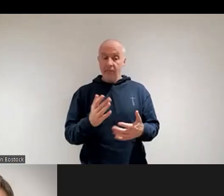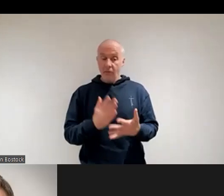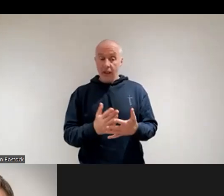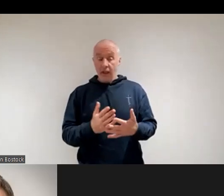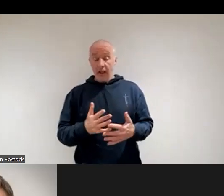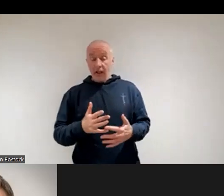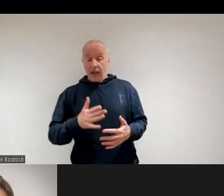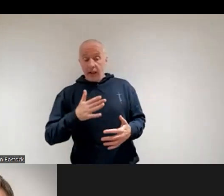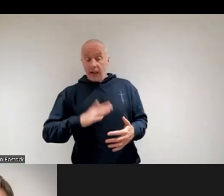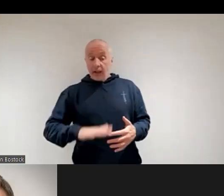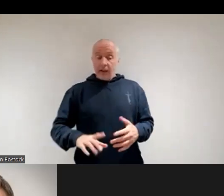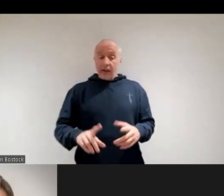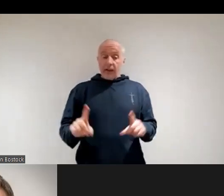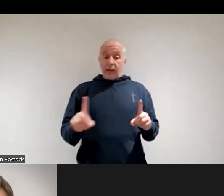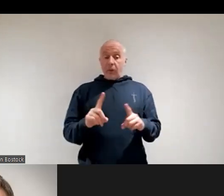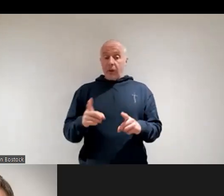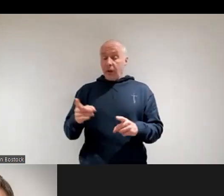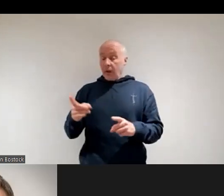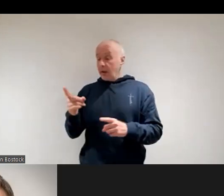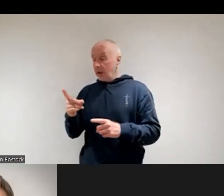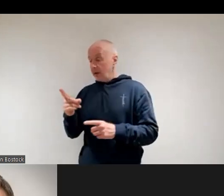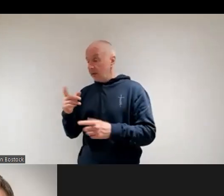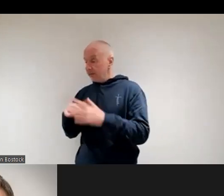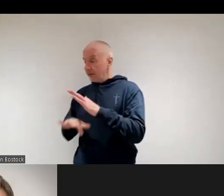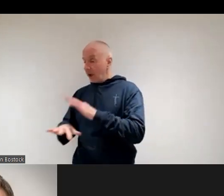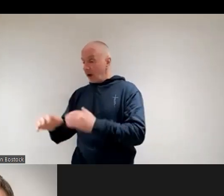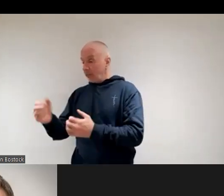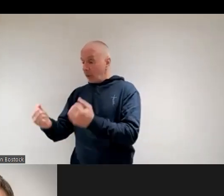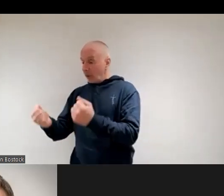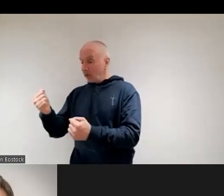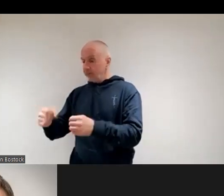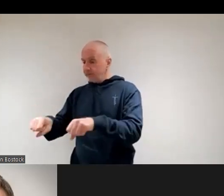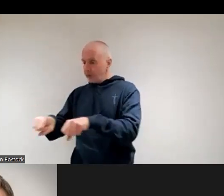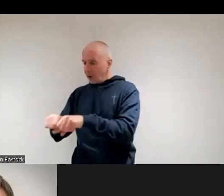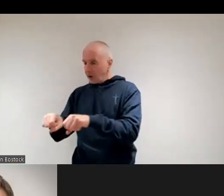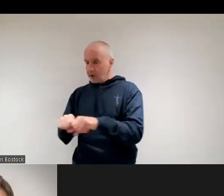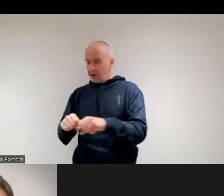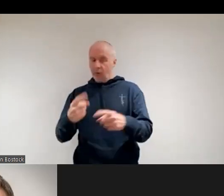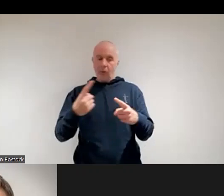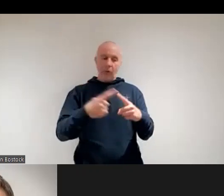an onboard charger or the EV charger, I mean, mainly the onboard charger